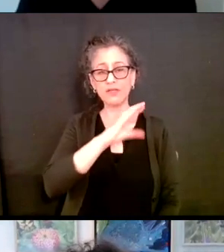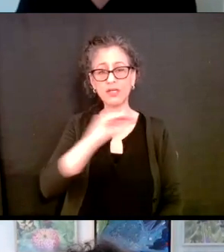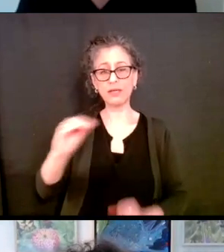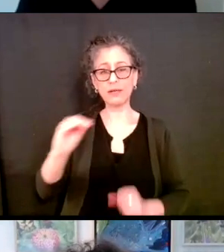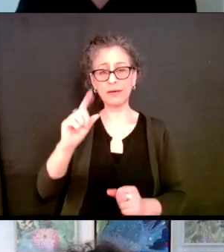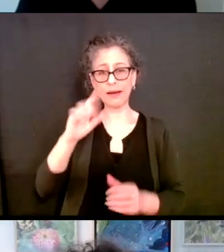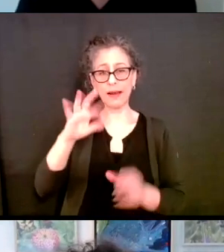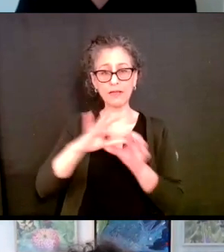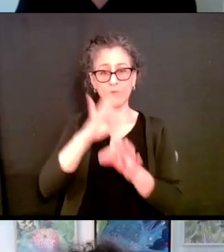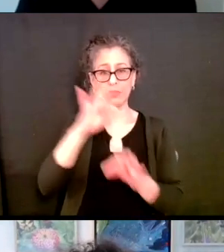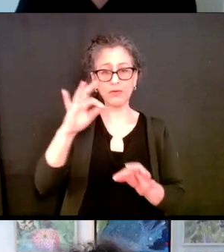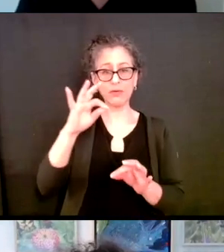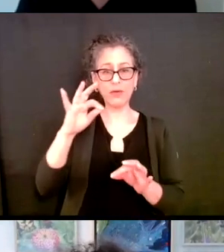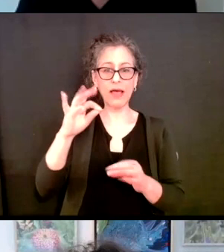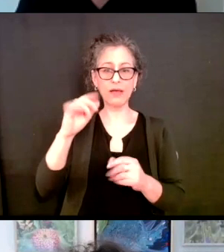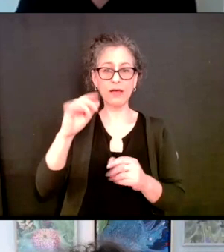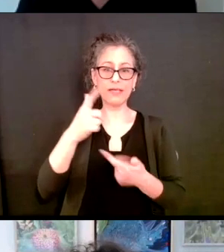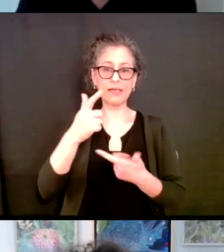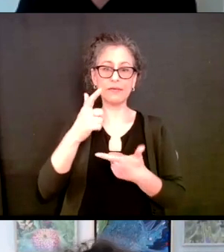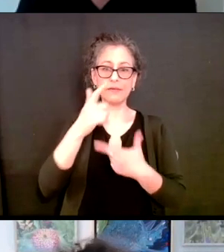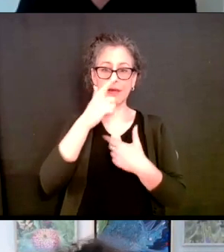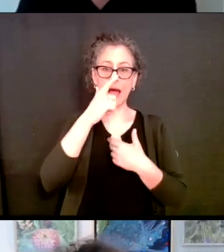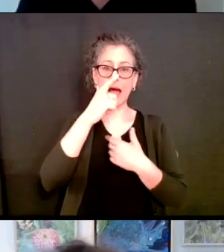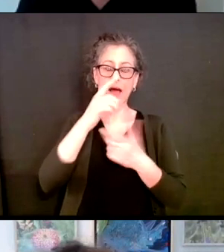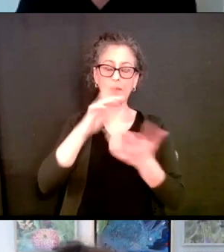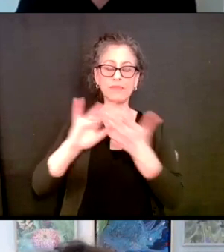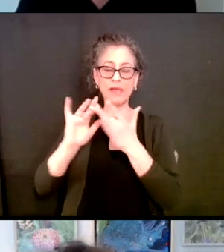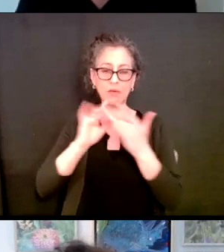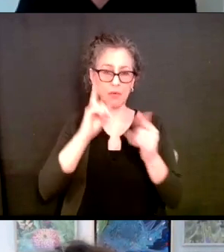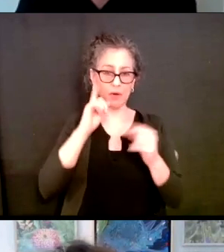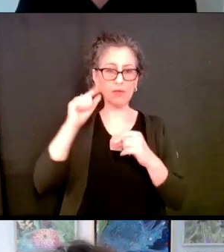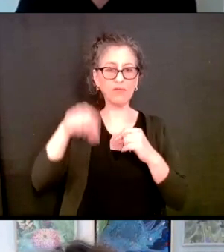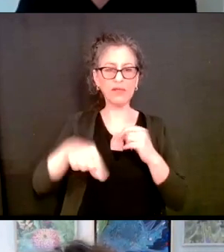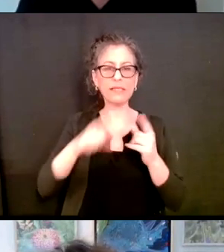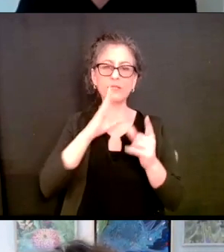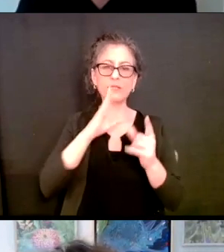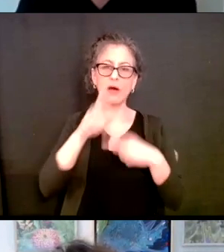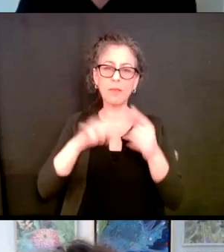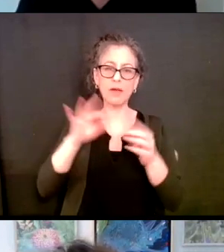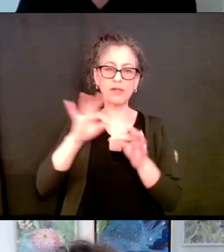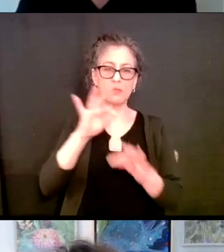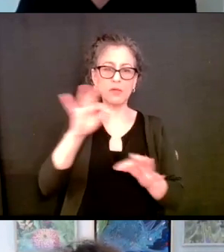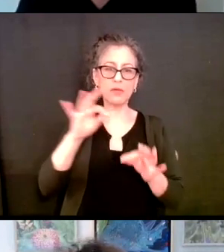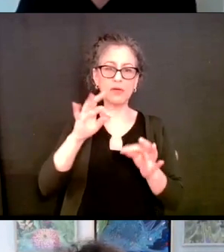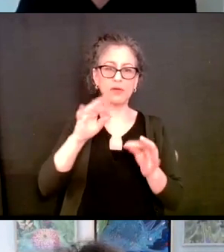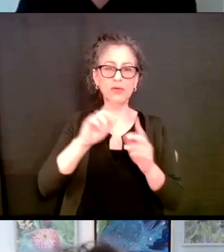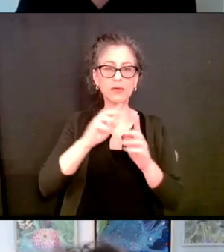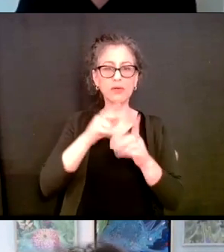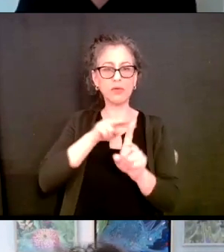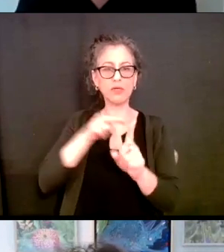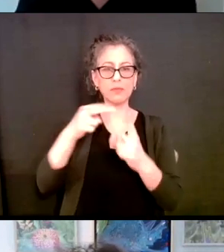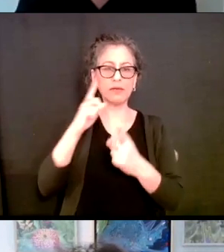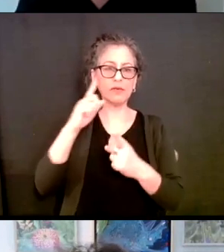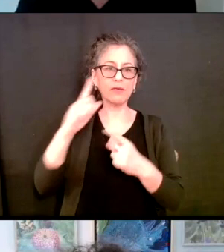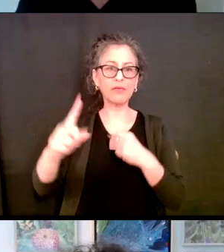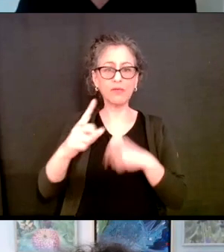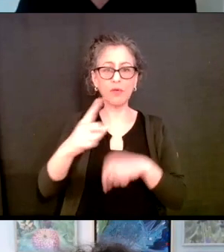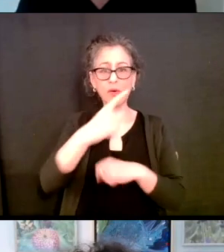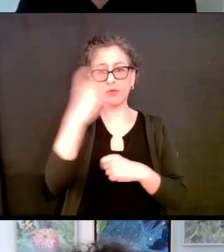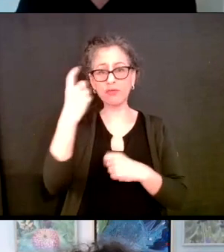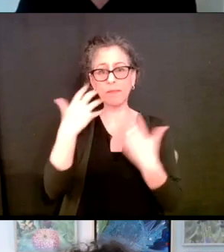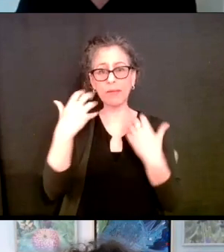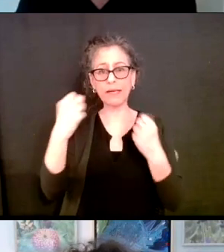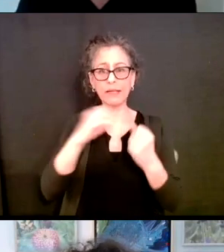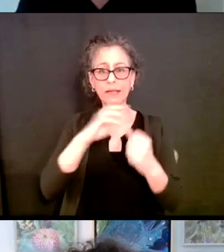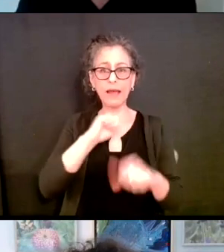Interest Network 2023 series, Spiritual Dimensions of Trauma, Healing, and Resilience. In